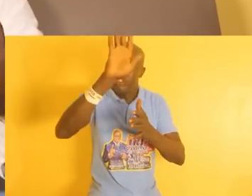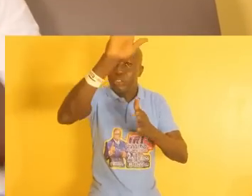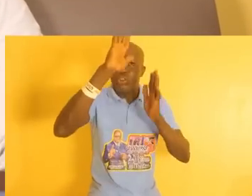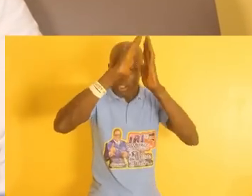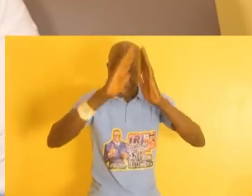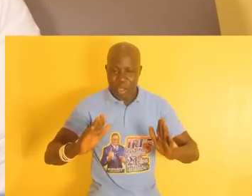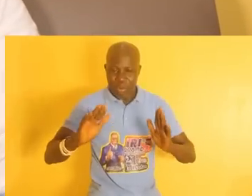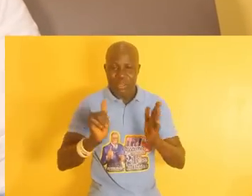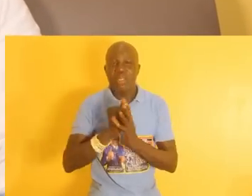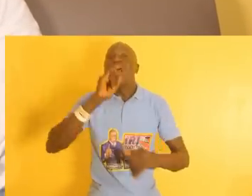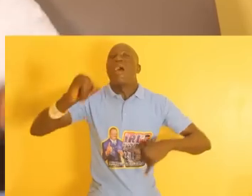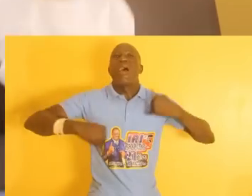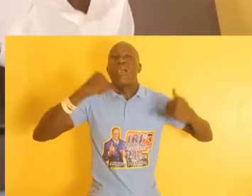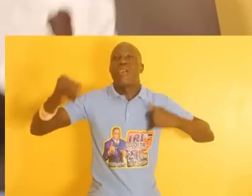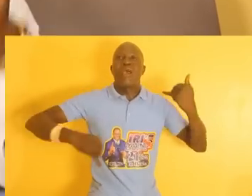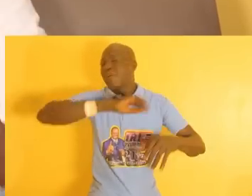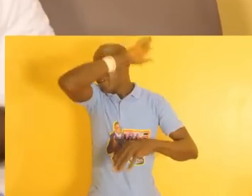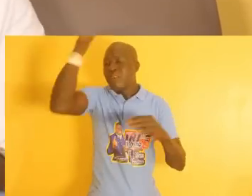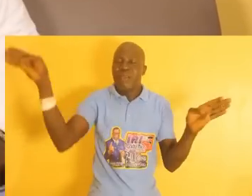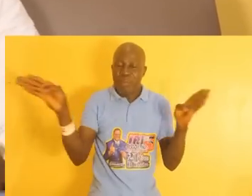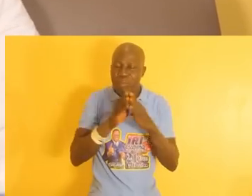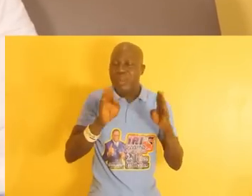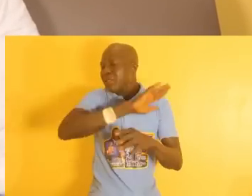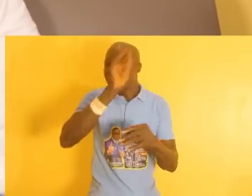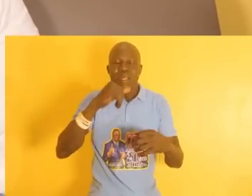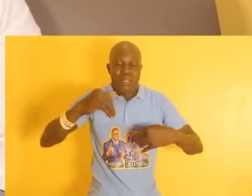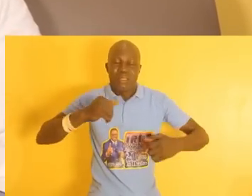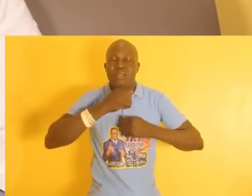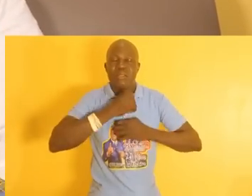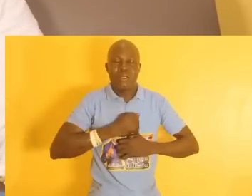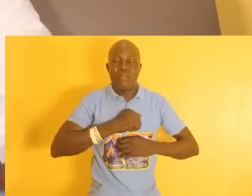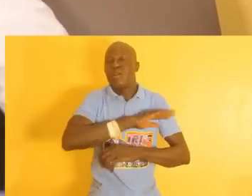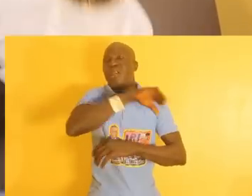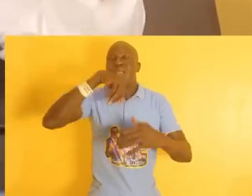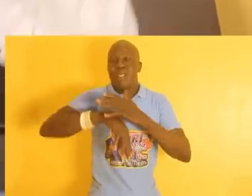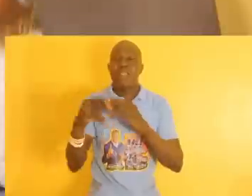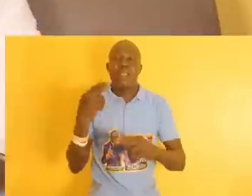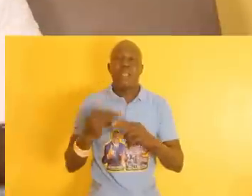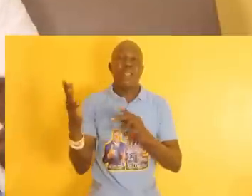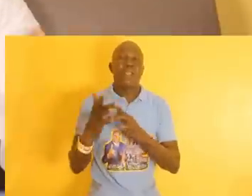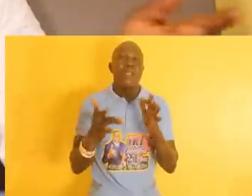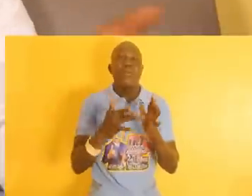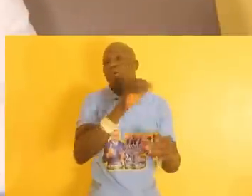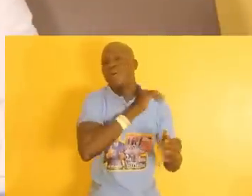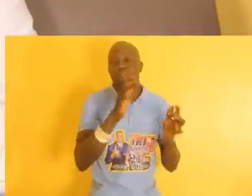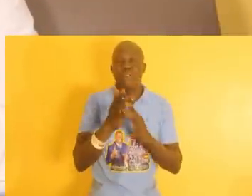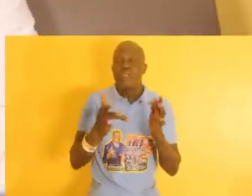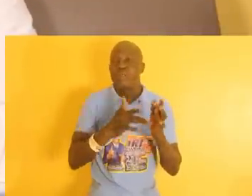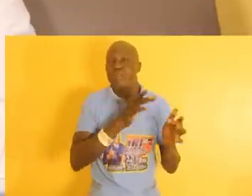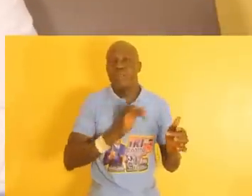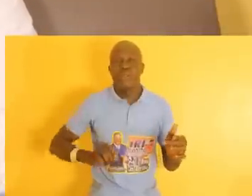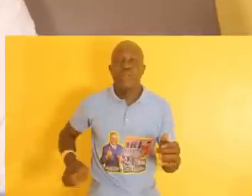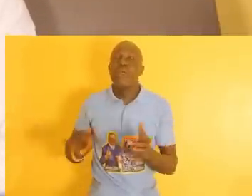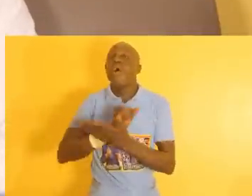yin. Ayo yin ki yo pade ibanuje. In the name of